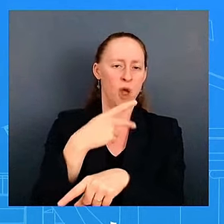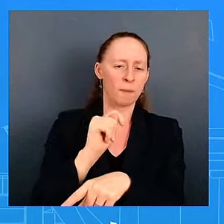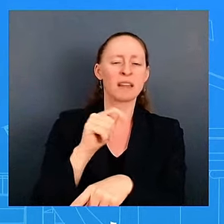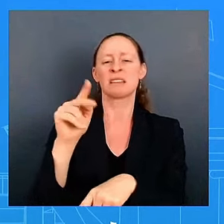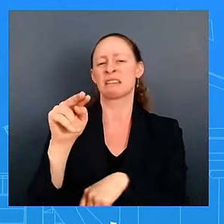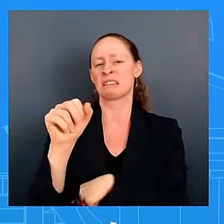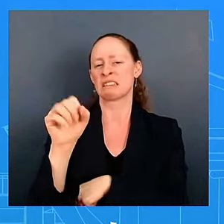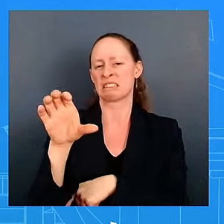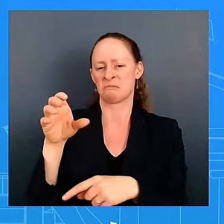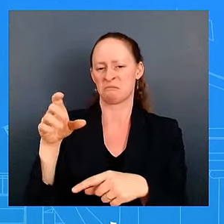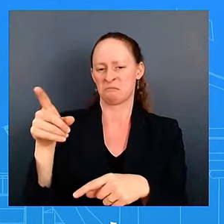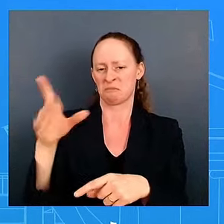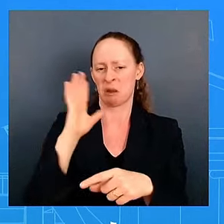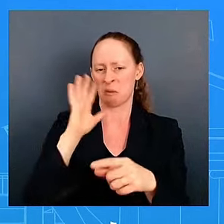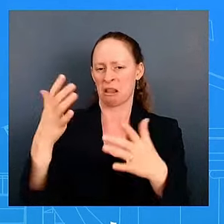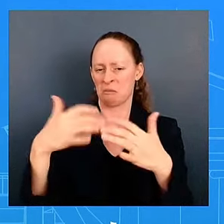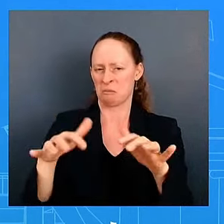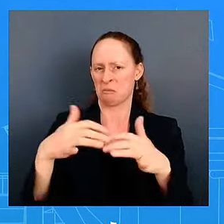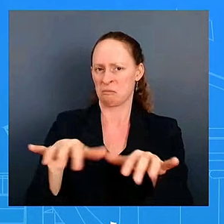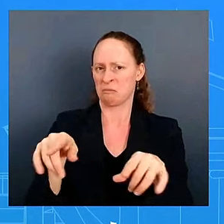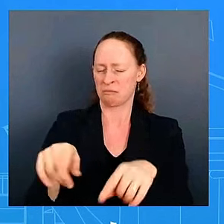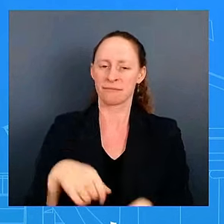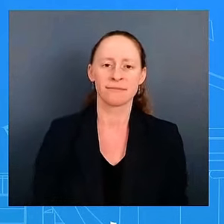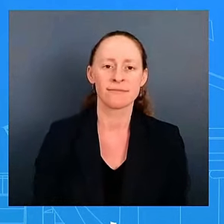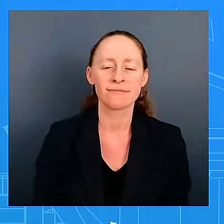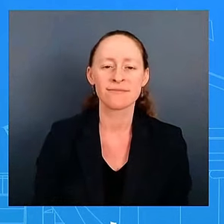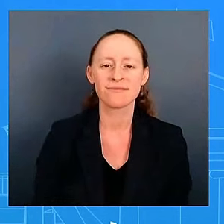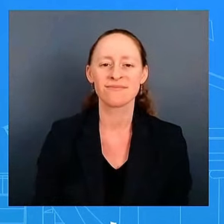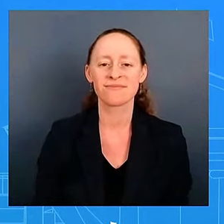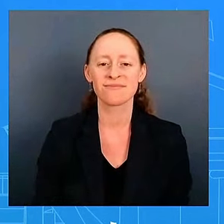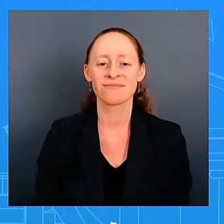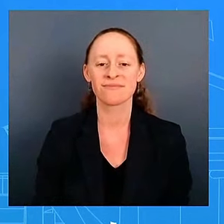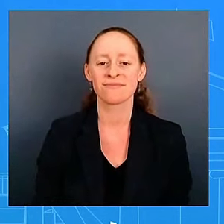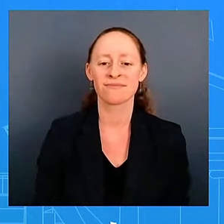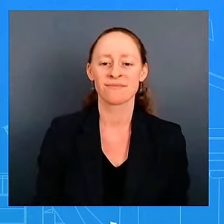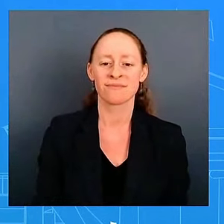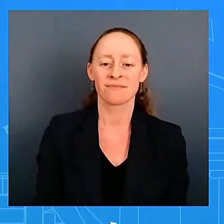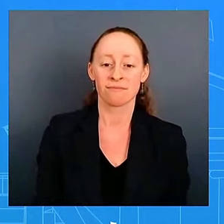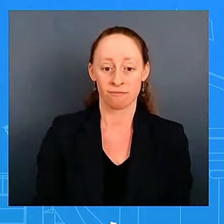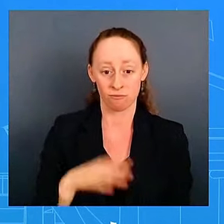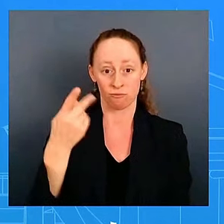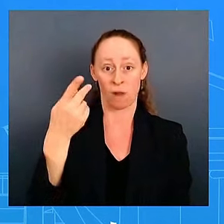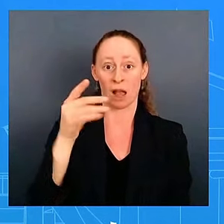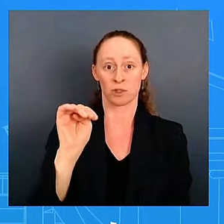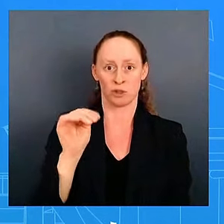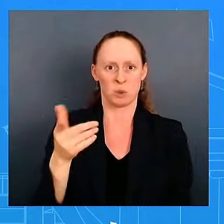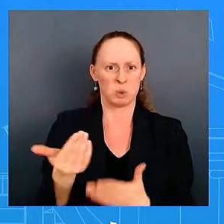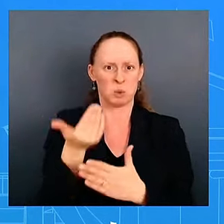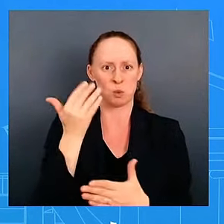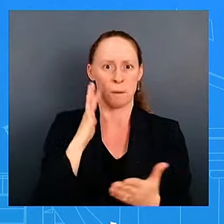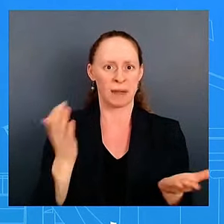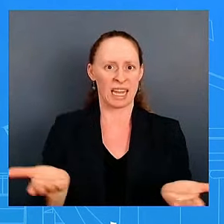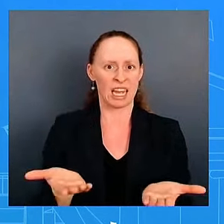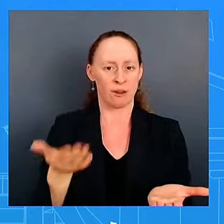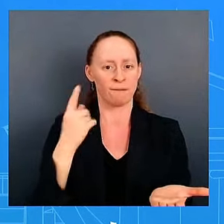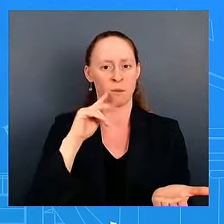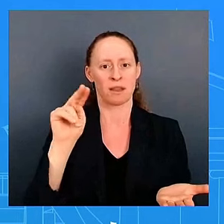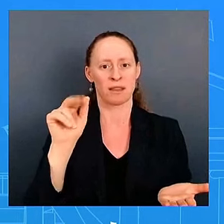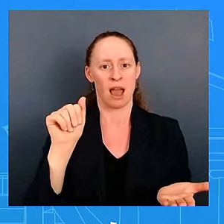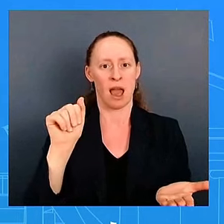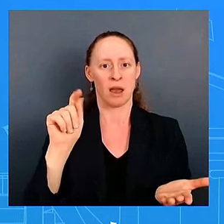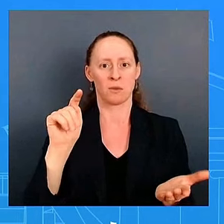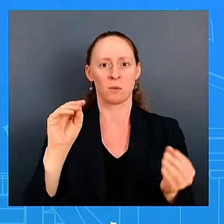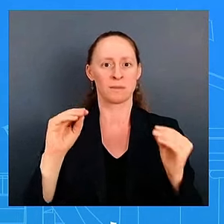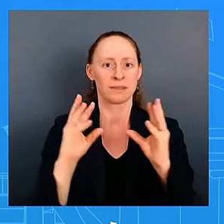the new Prime Minister will be here for the NATO alliance. I just mentioned that there will be a bilat between President Biden and the new